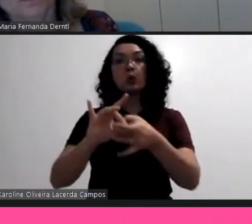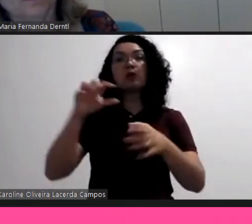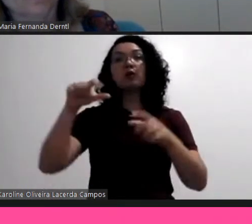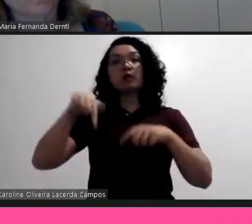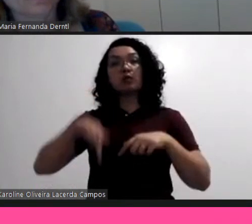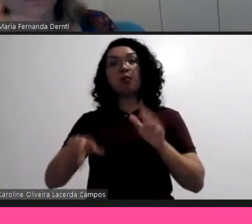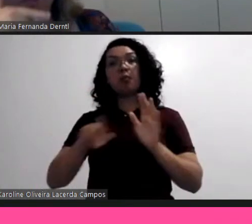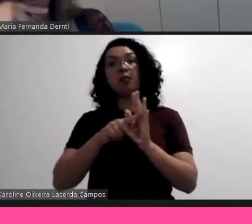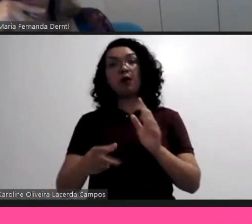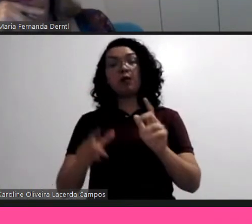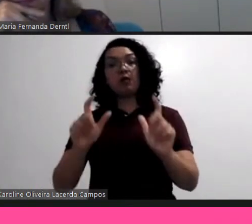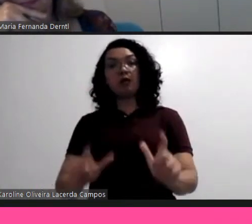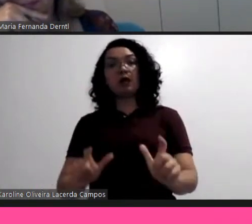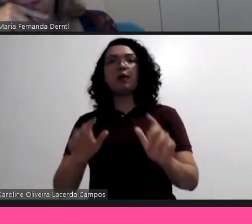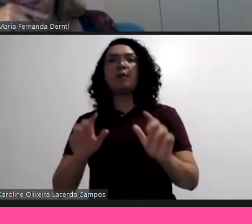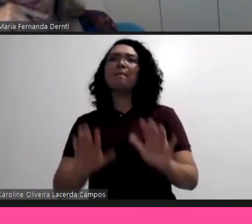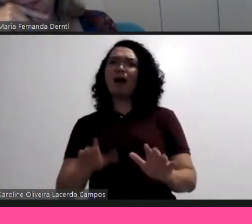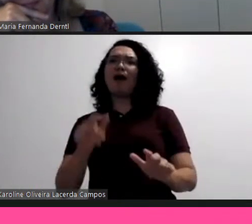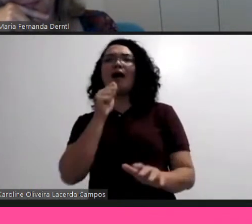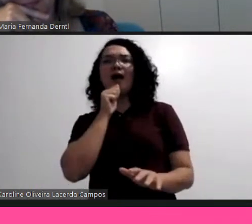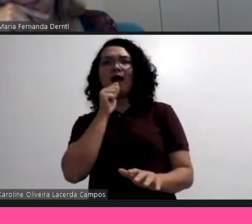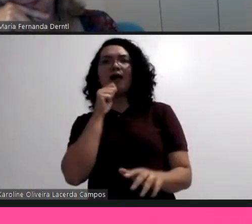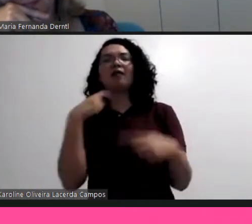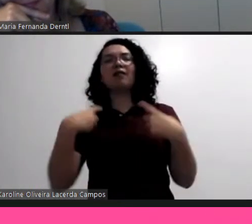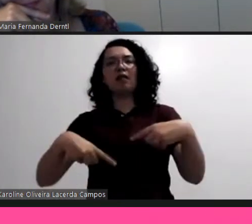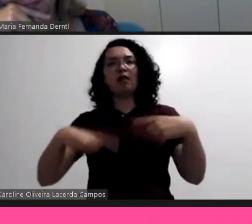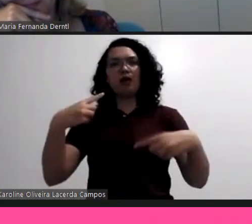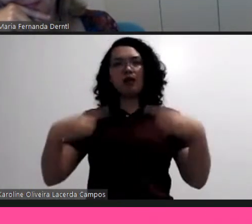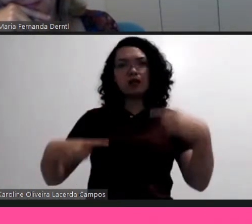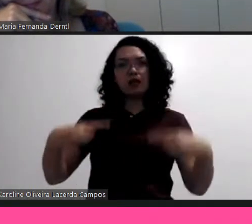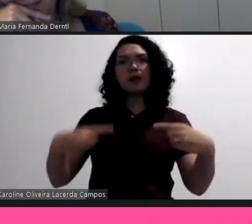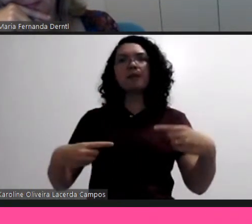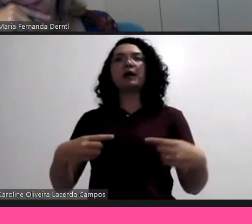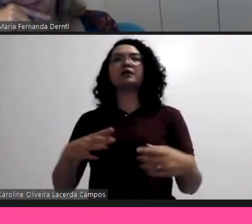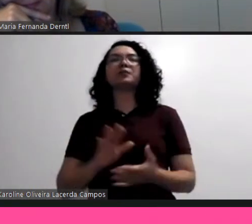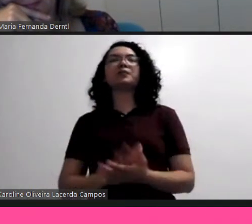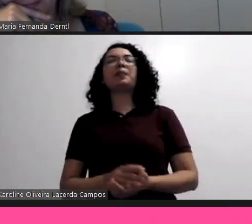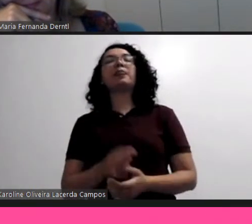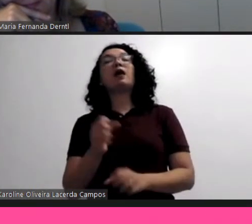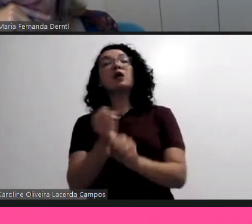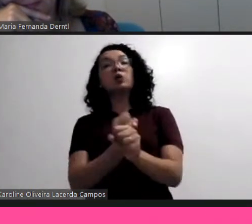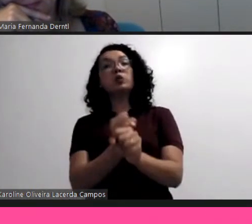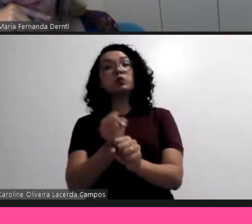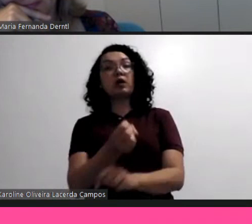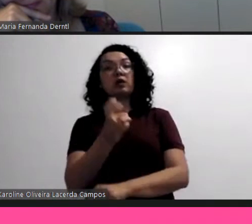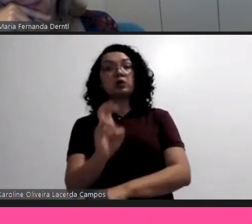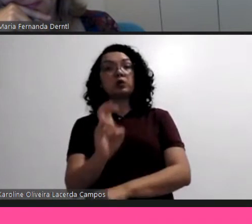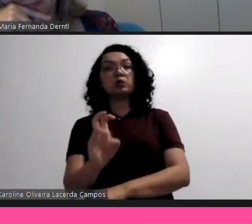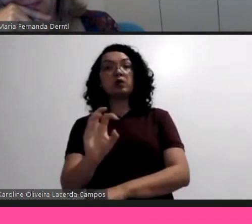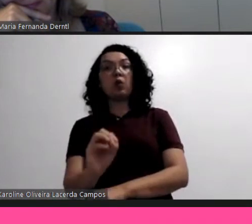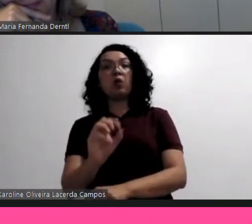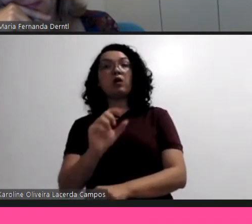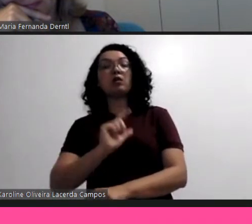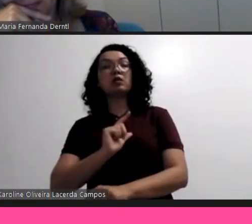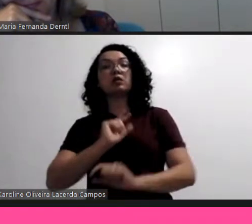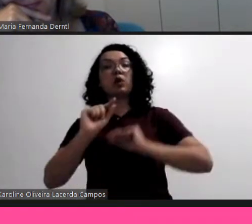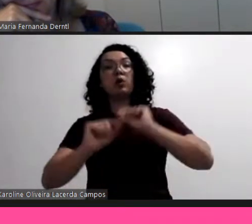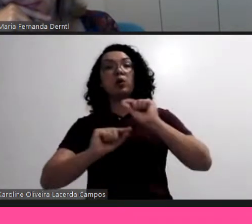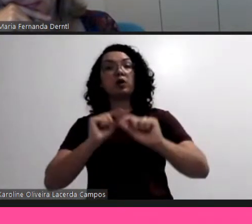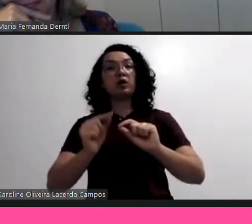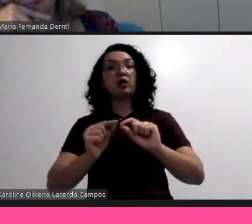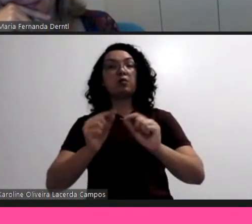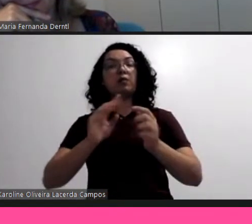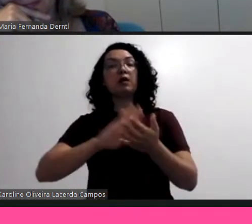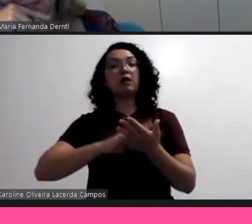At that point, I think in the 1950s, it was, of course, and you also have to say it was the interpretation of white architects, which